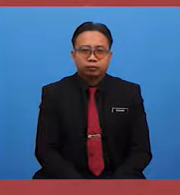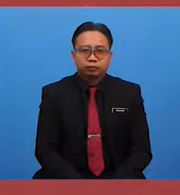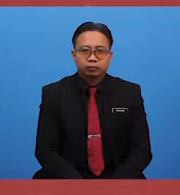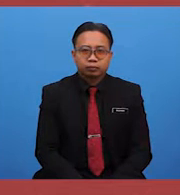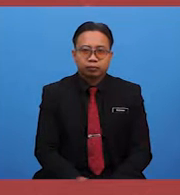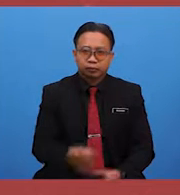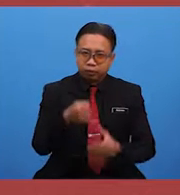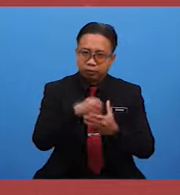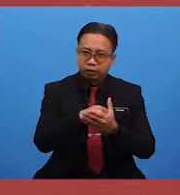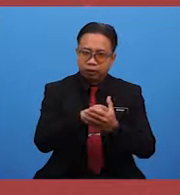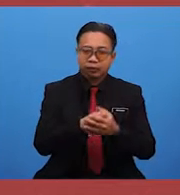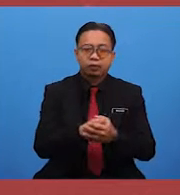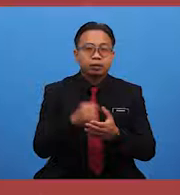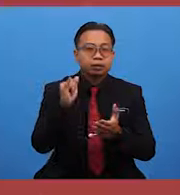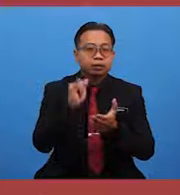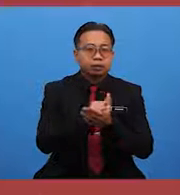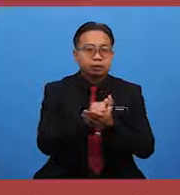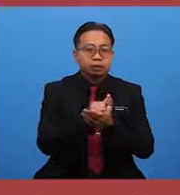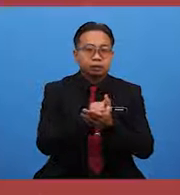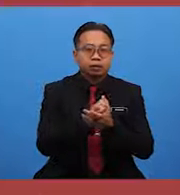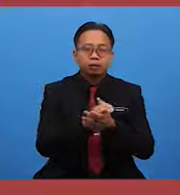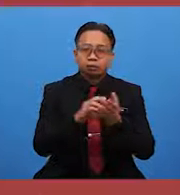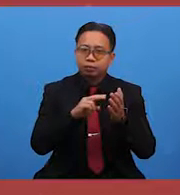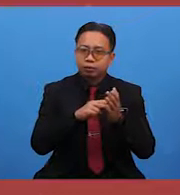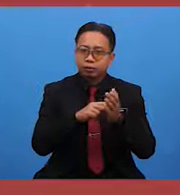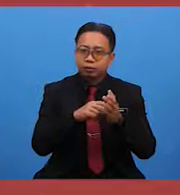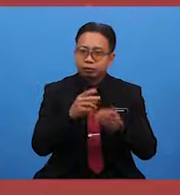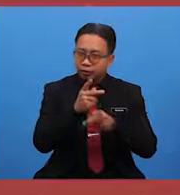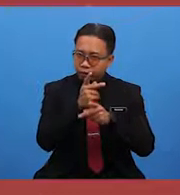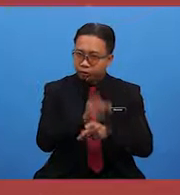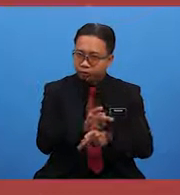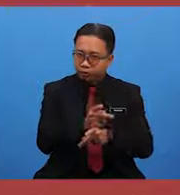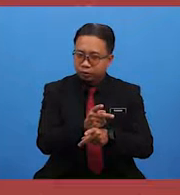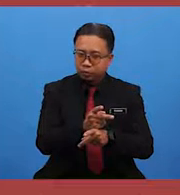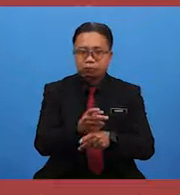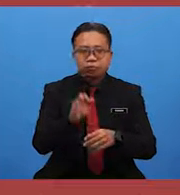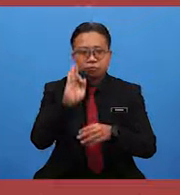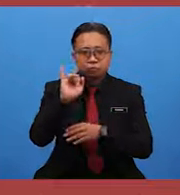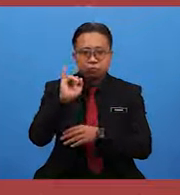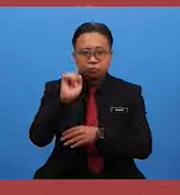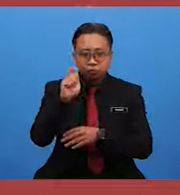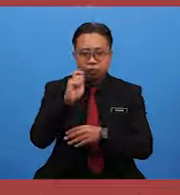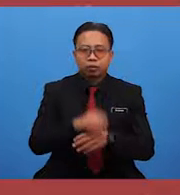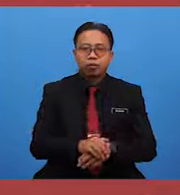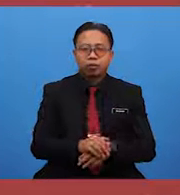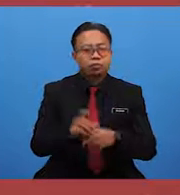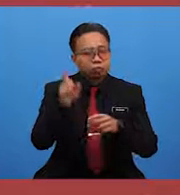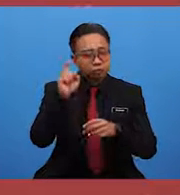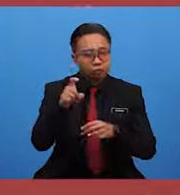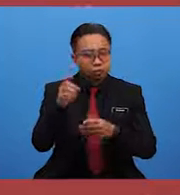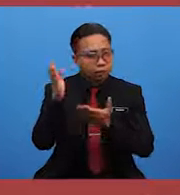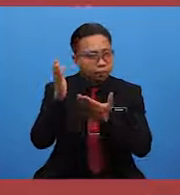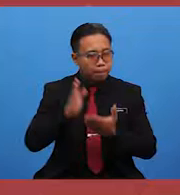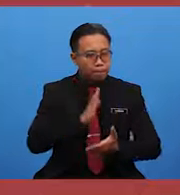In conjunction with this week's theme of keeping fit, SMK Serene Park is proud to